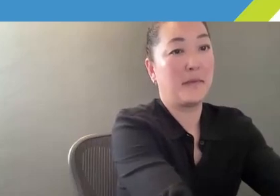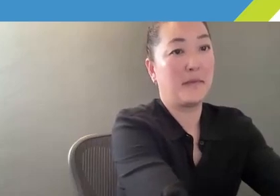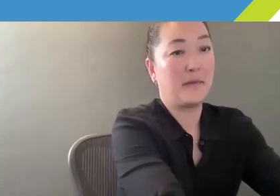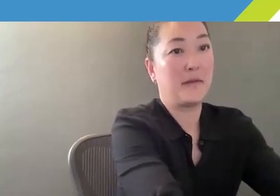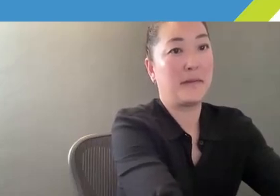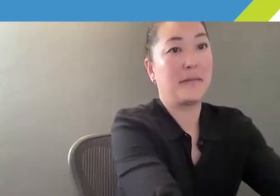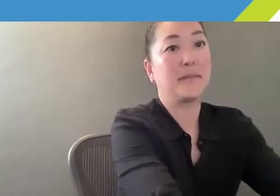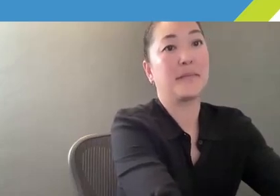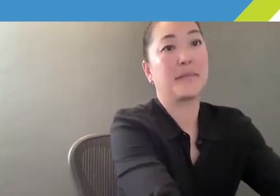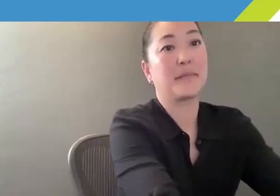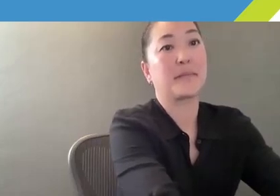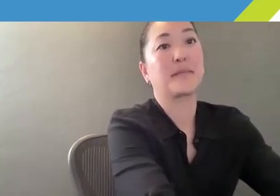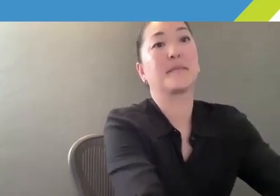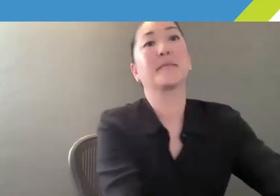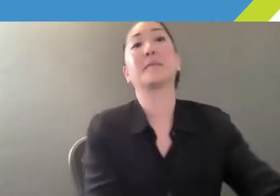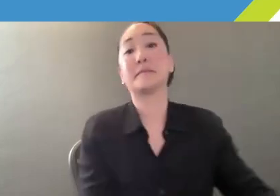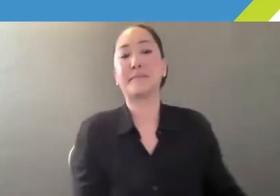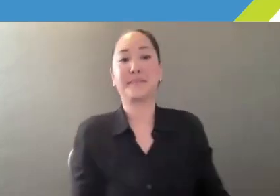on.